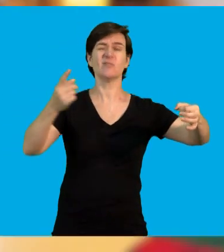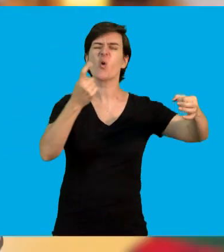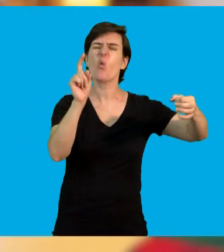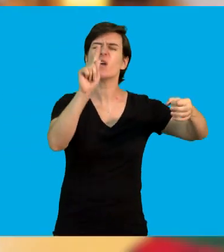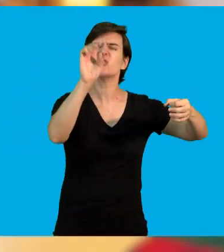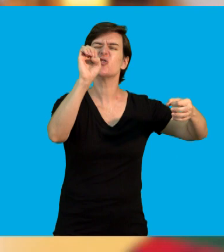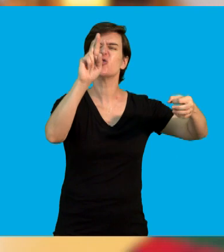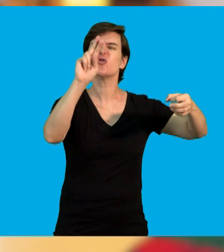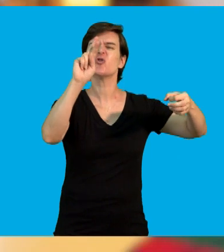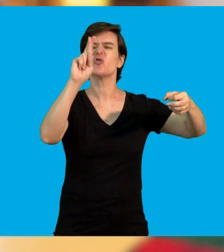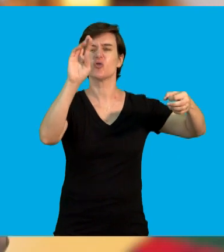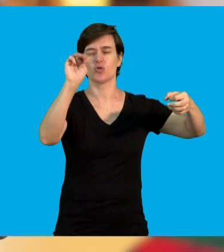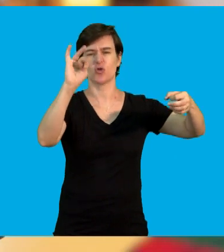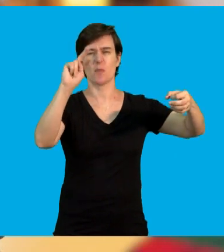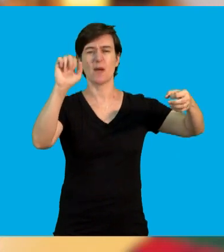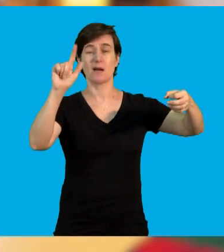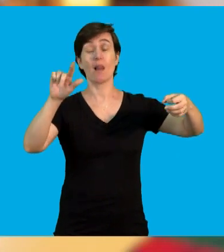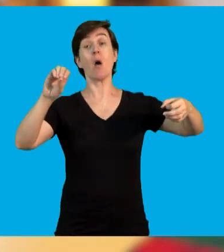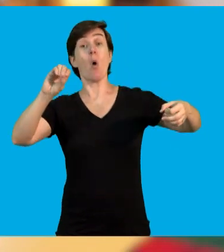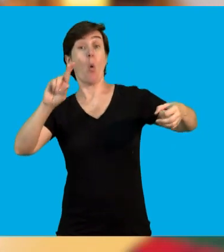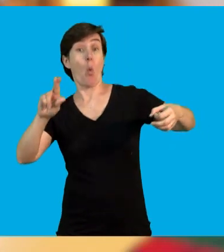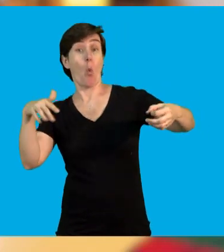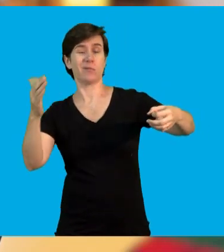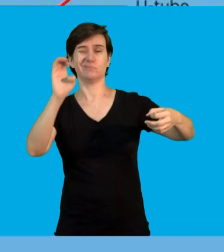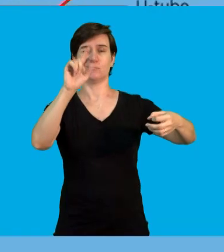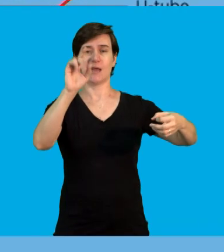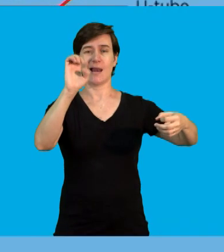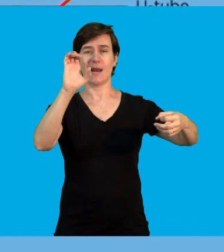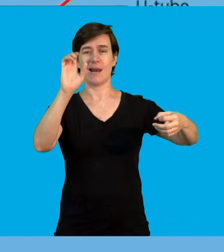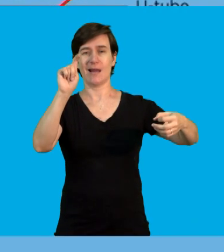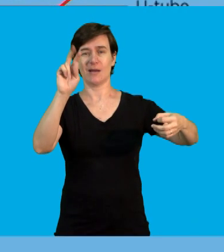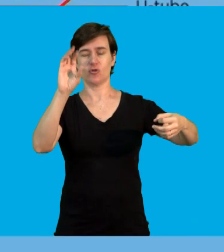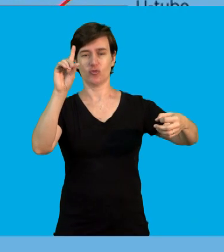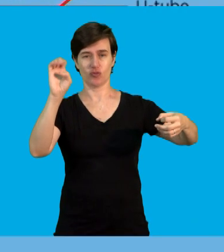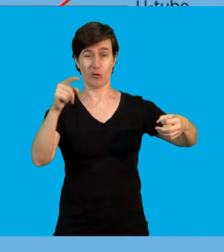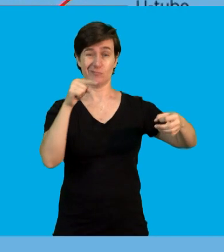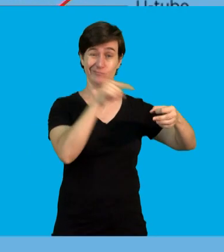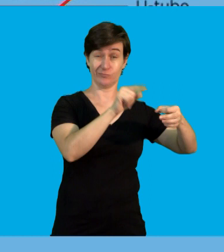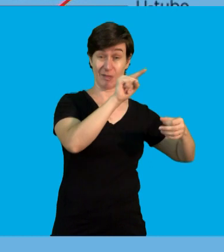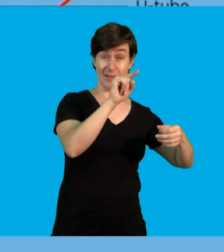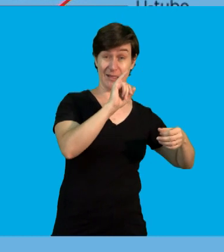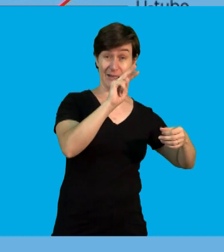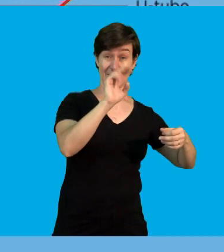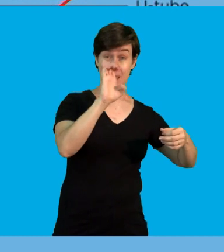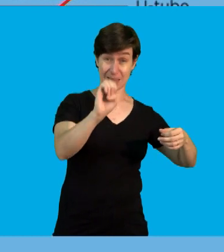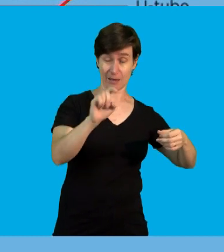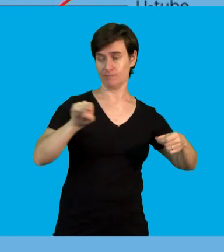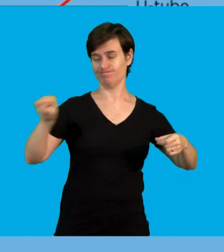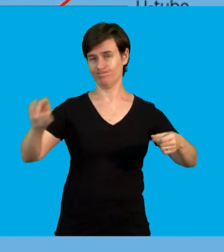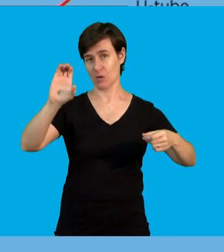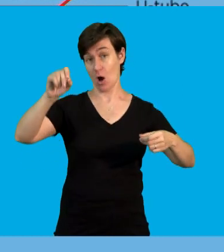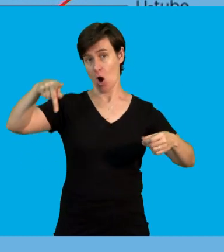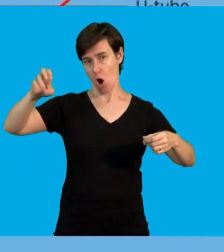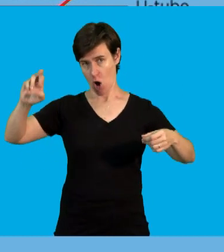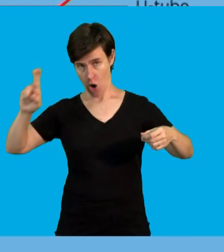our terminals. However, we are referring to them as our electrode. So we have a zinc electrode and a copper electrode.